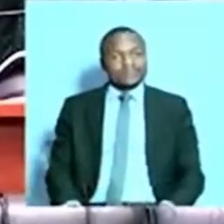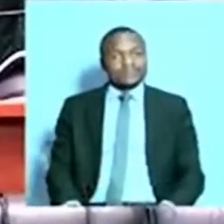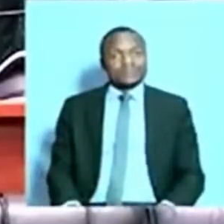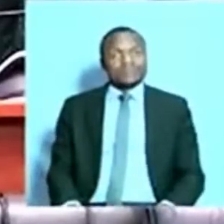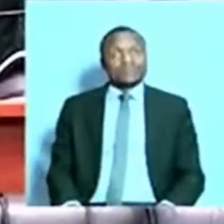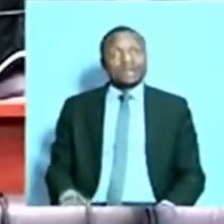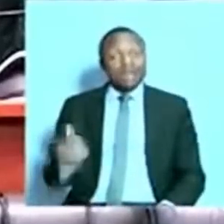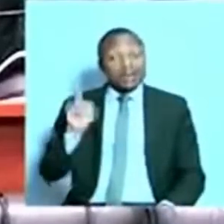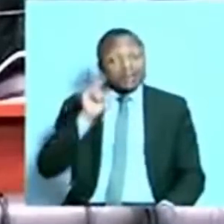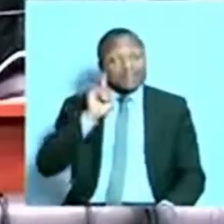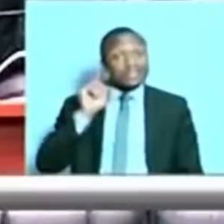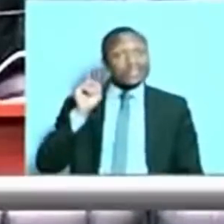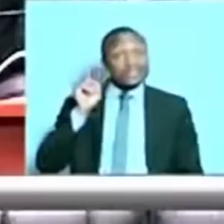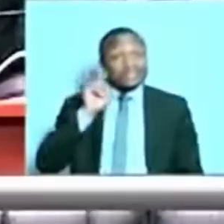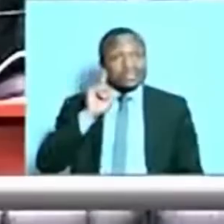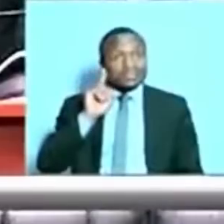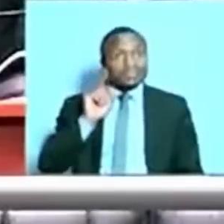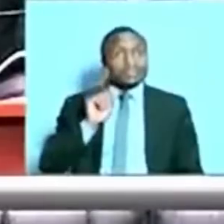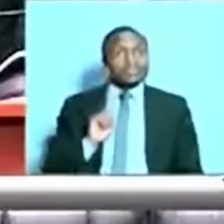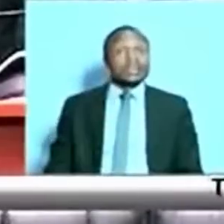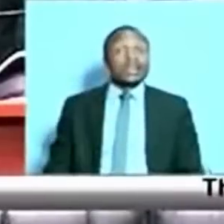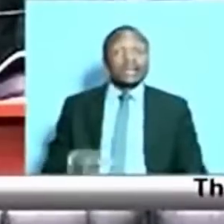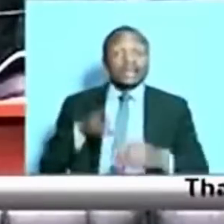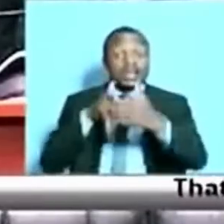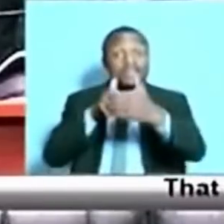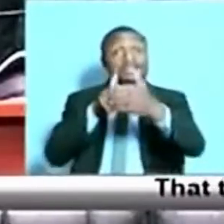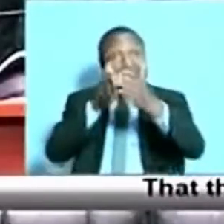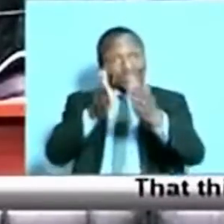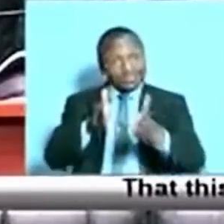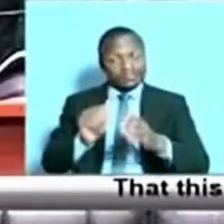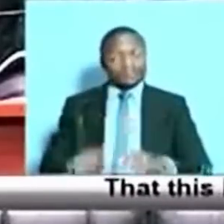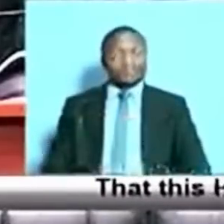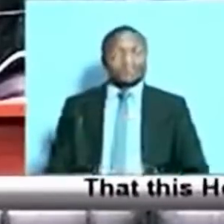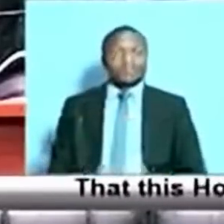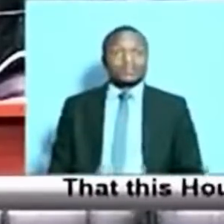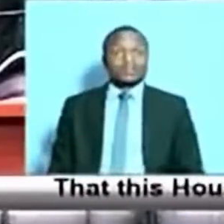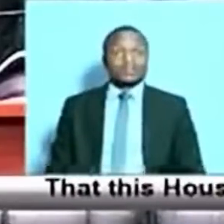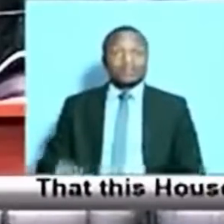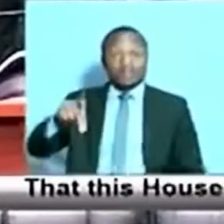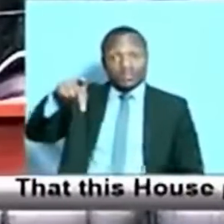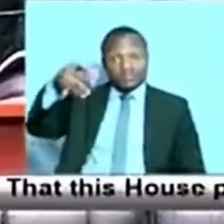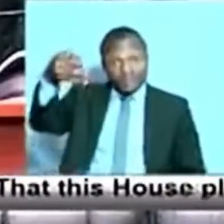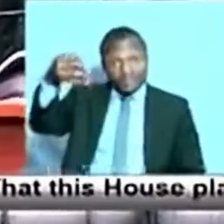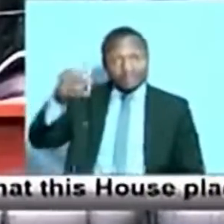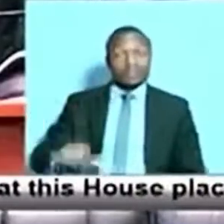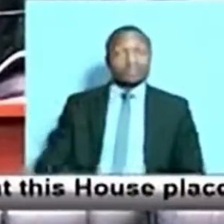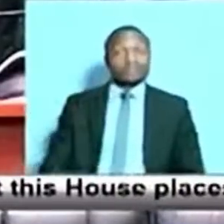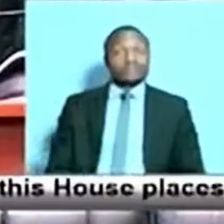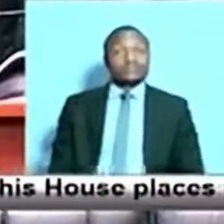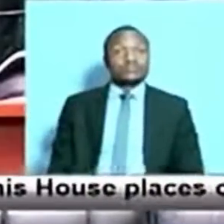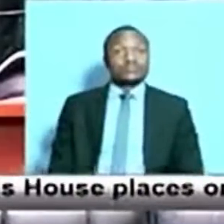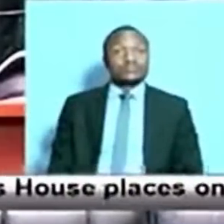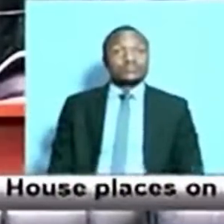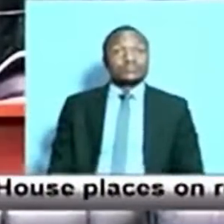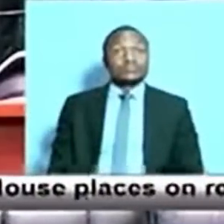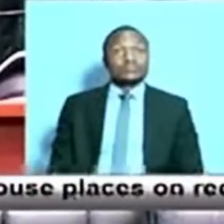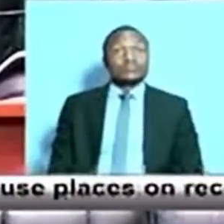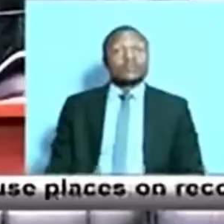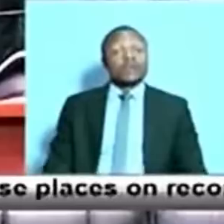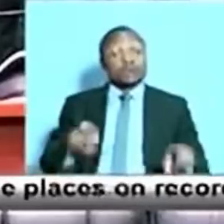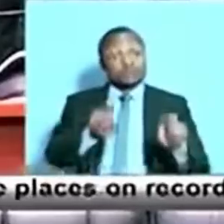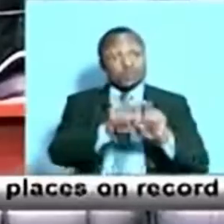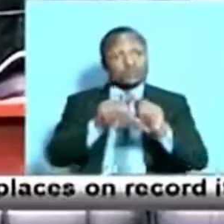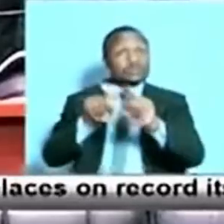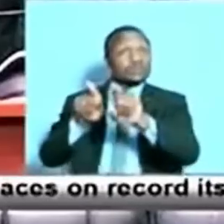I've heard a leader of the PF, who is